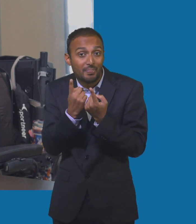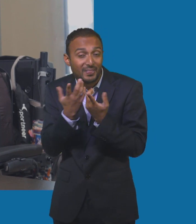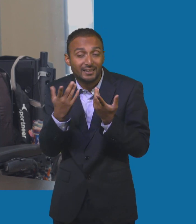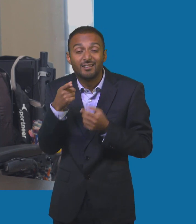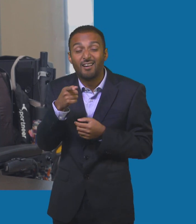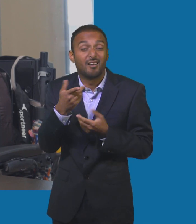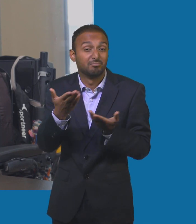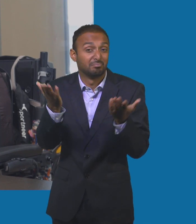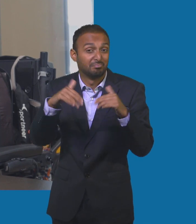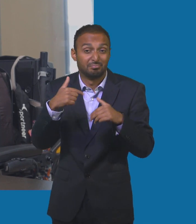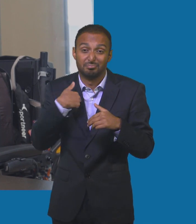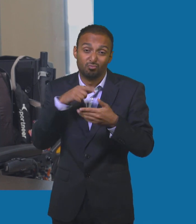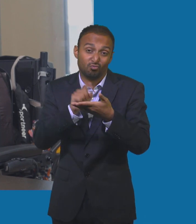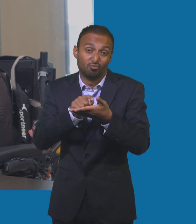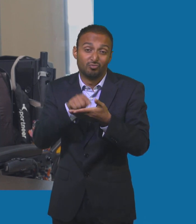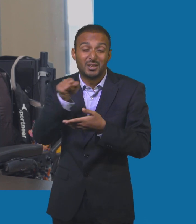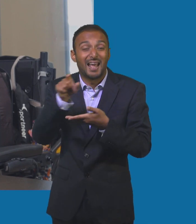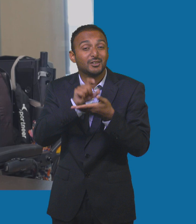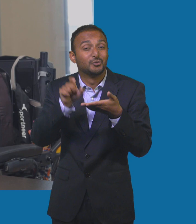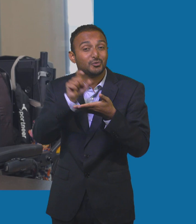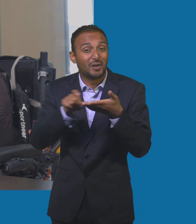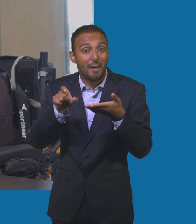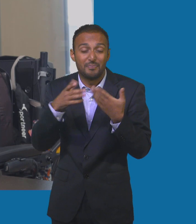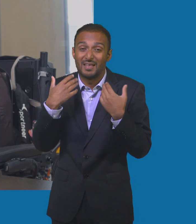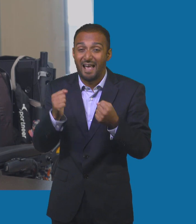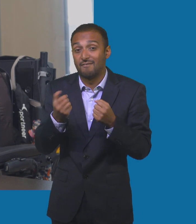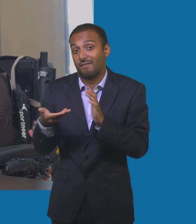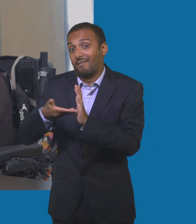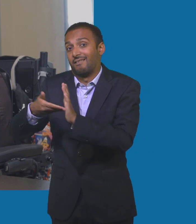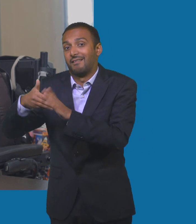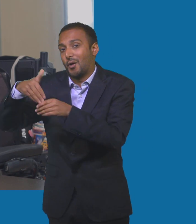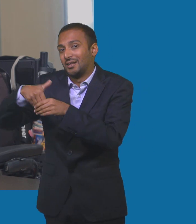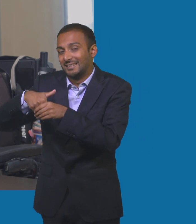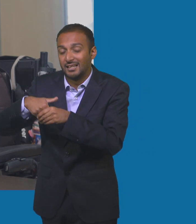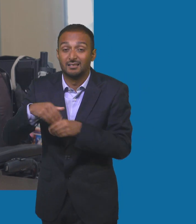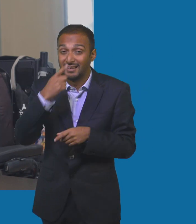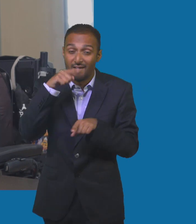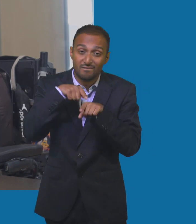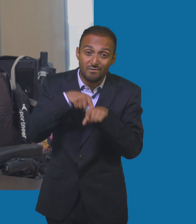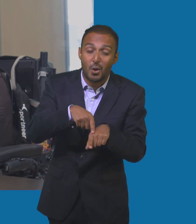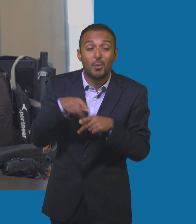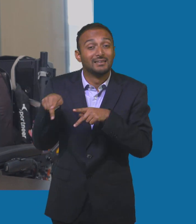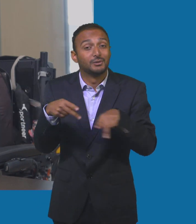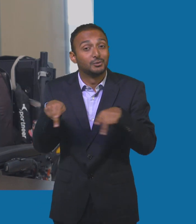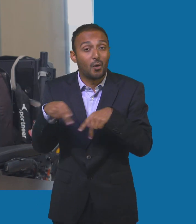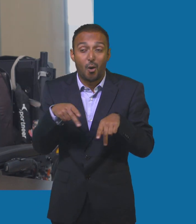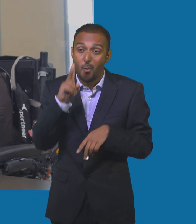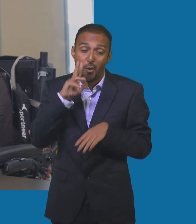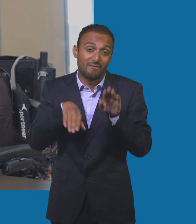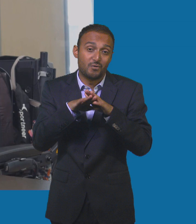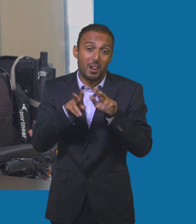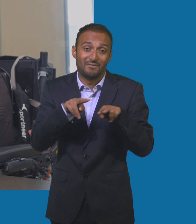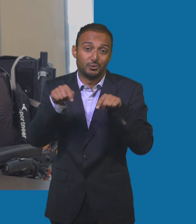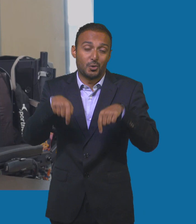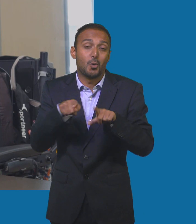old hello on Instagram for some behind-the-scenes content. Follow us on TikTok and watch the full video on YouTube. You